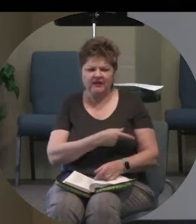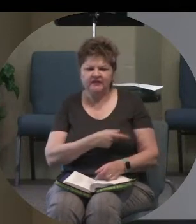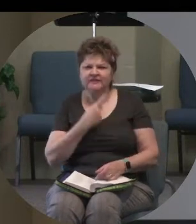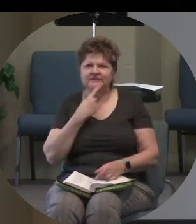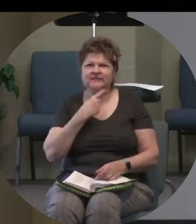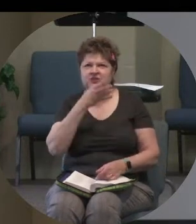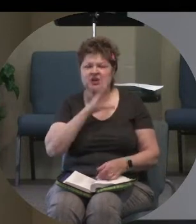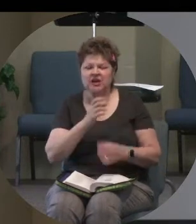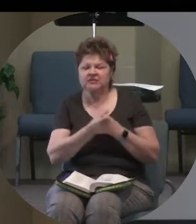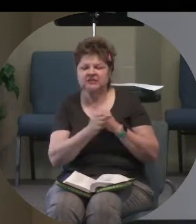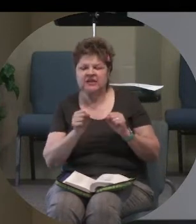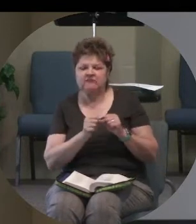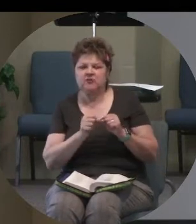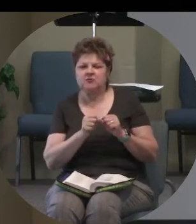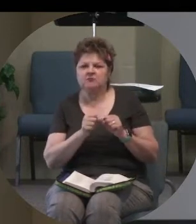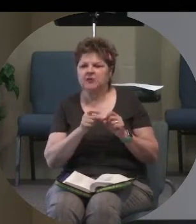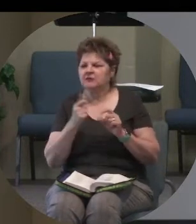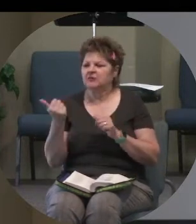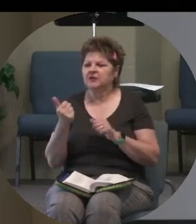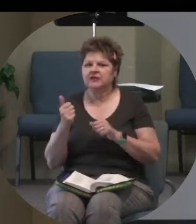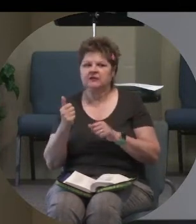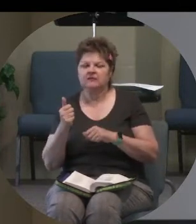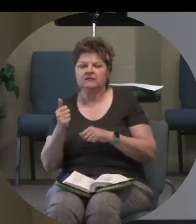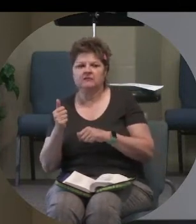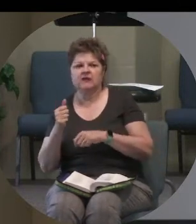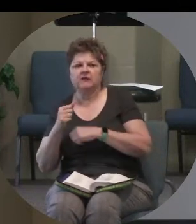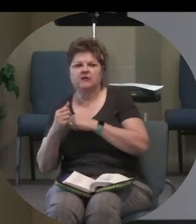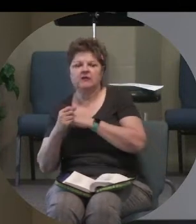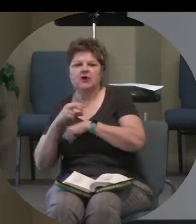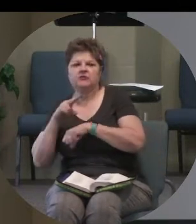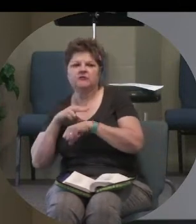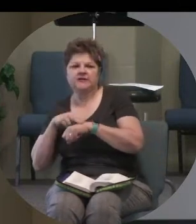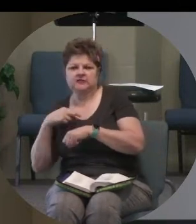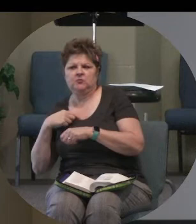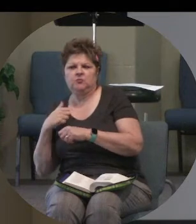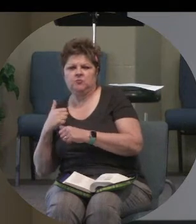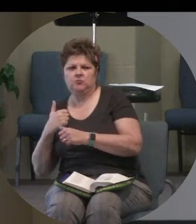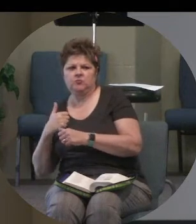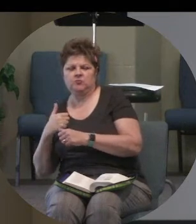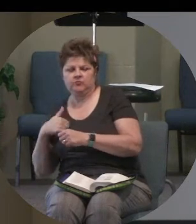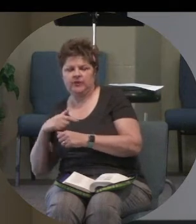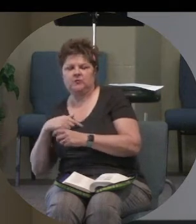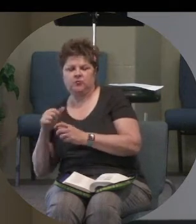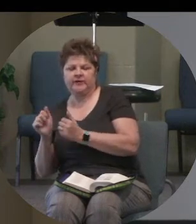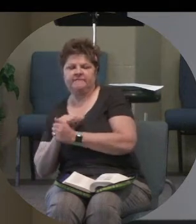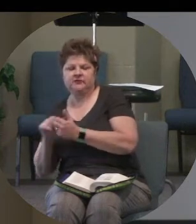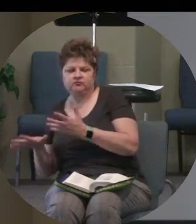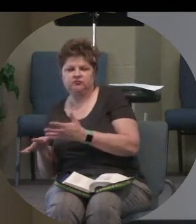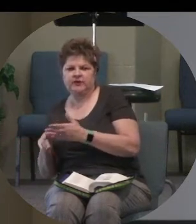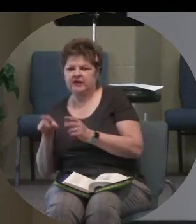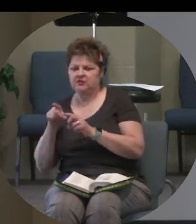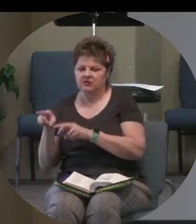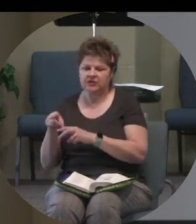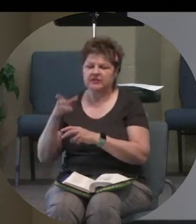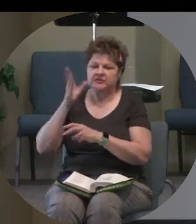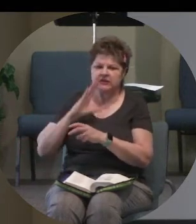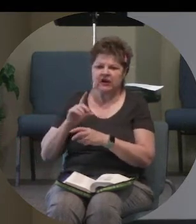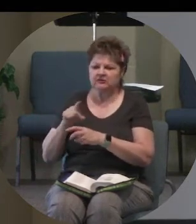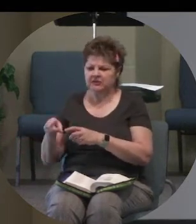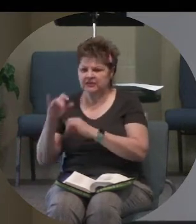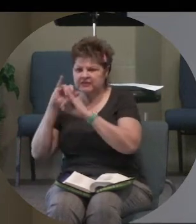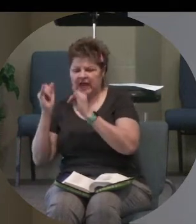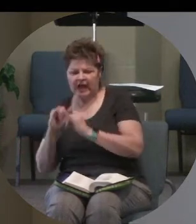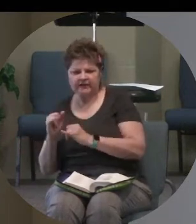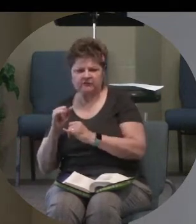you, but look at every other nation we've already destroyed. Look at this nation. Look at this God. Look at this idol. Look at all of these things.